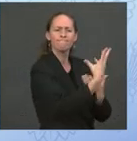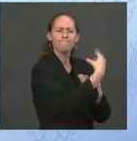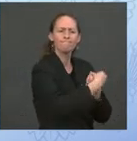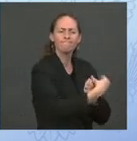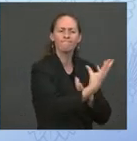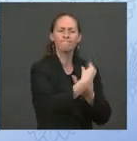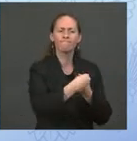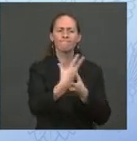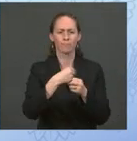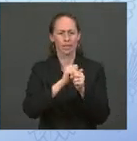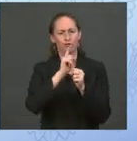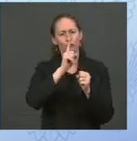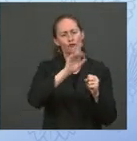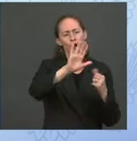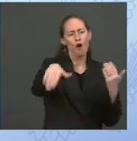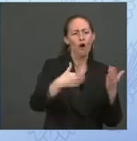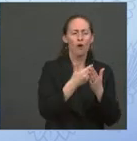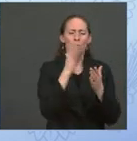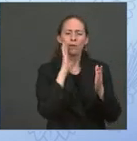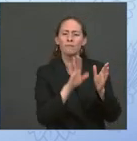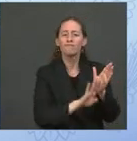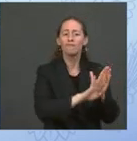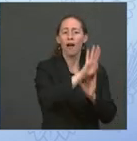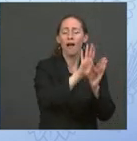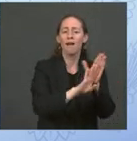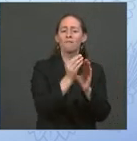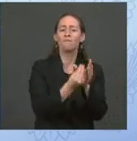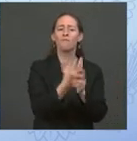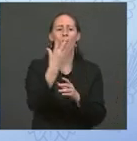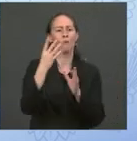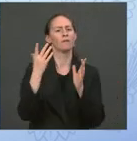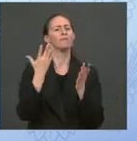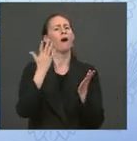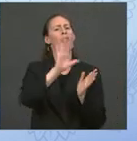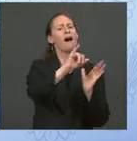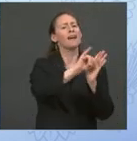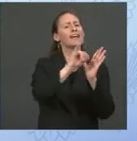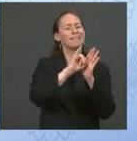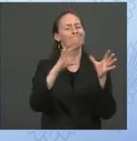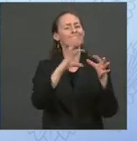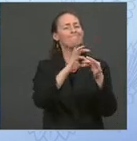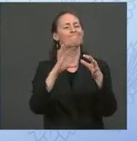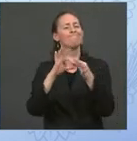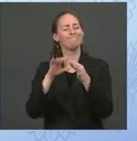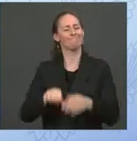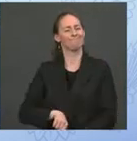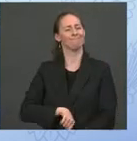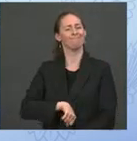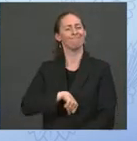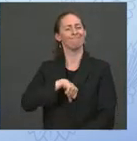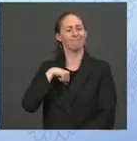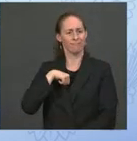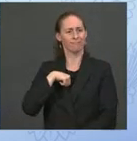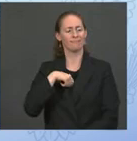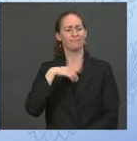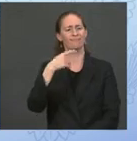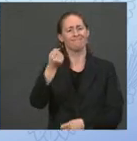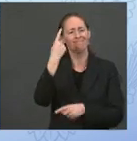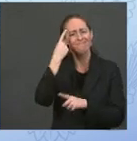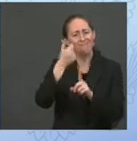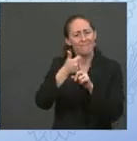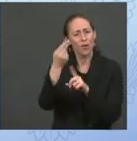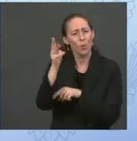We nurture our students' identities as a point of pride. We humanize our students and their families.